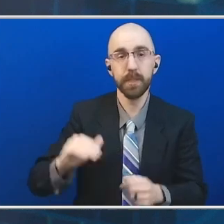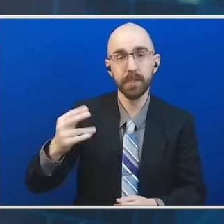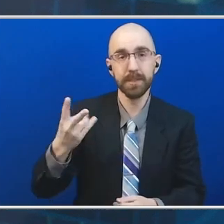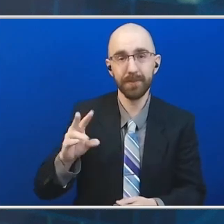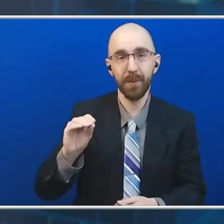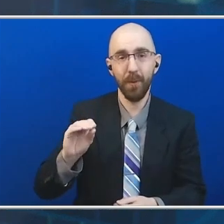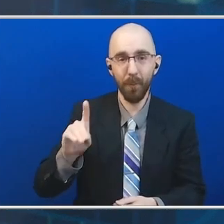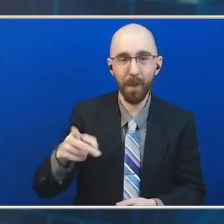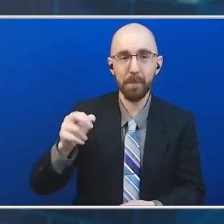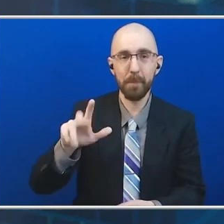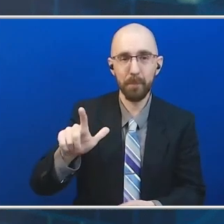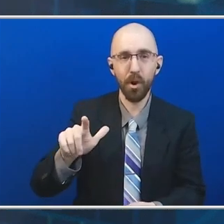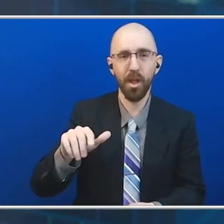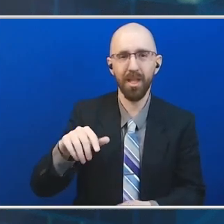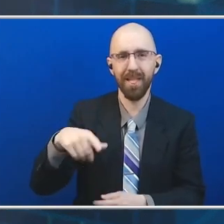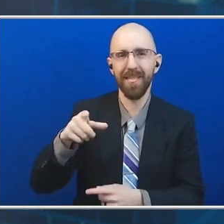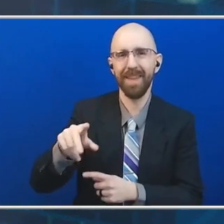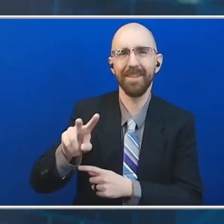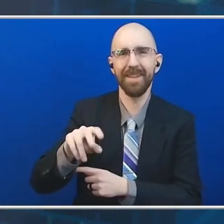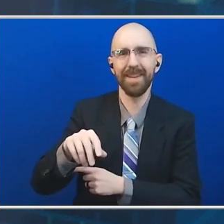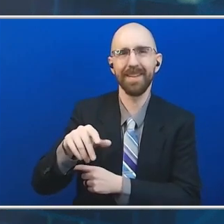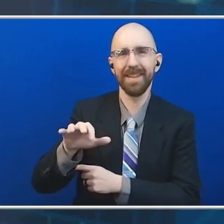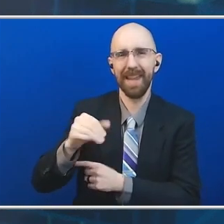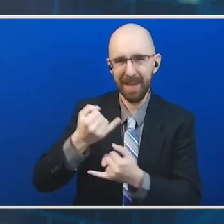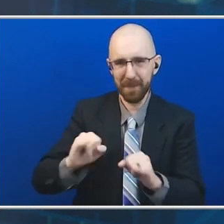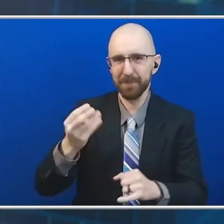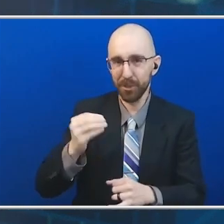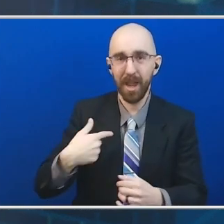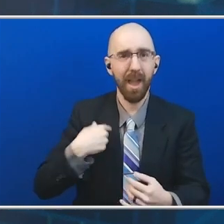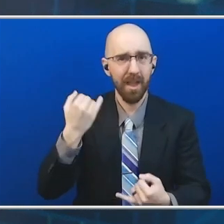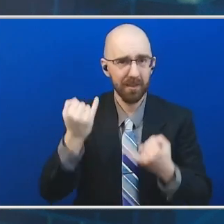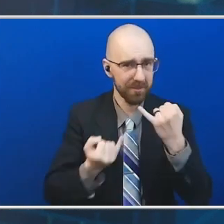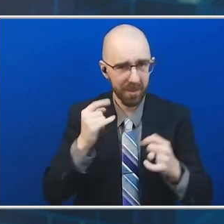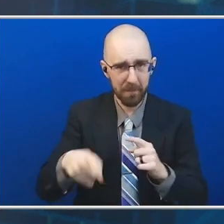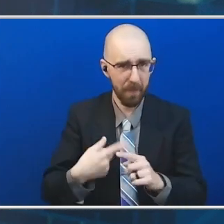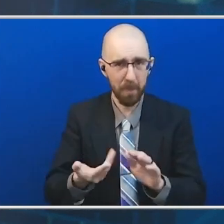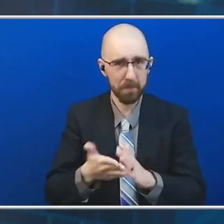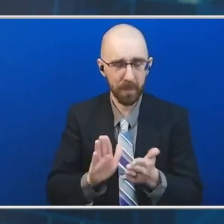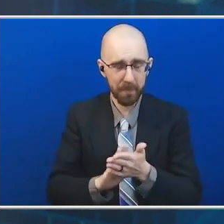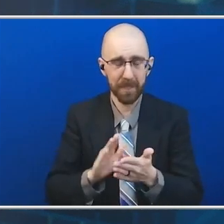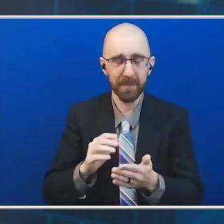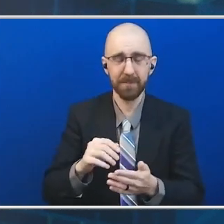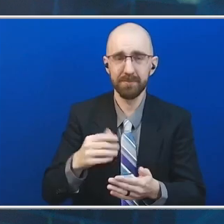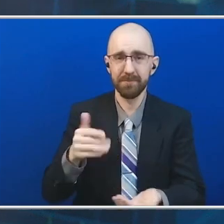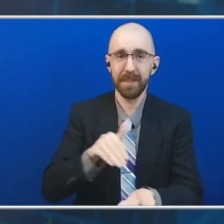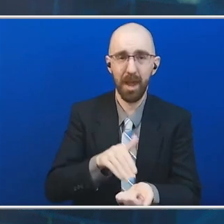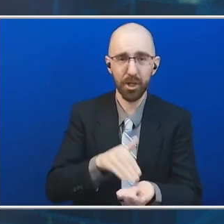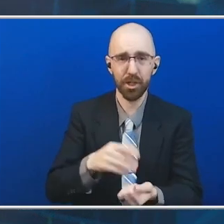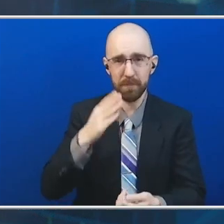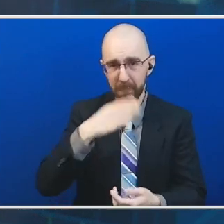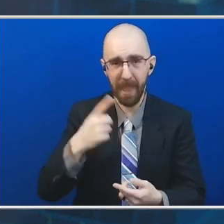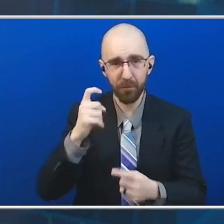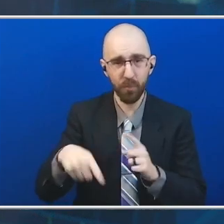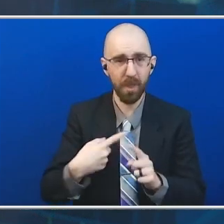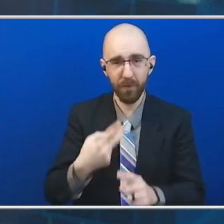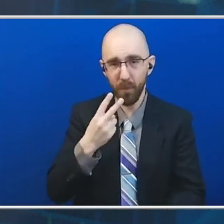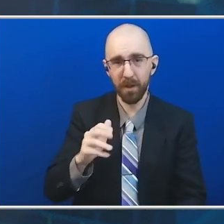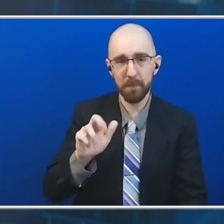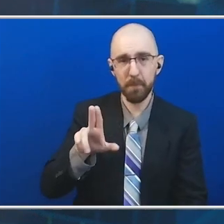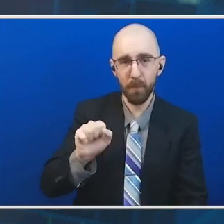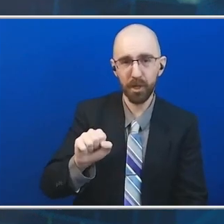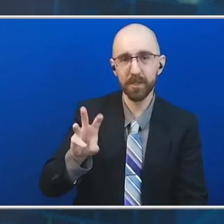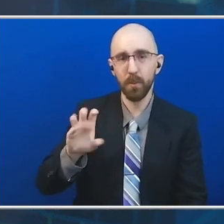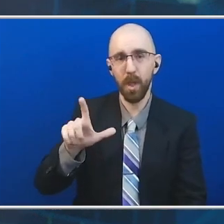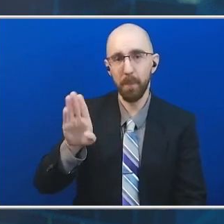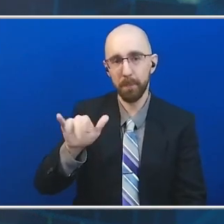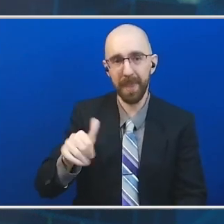Missouri, I had nightmares about being a physician, and nightmares every time I watched Marcus Welby and MD that everybody died of an appendectomy